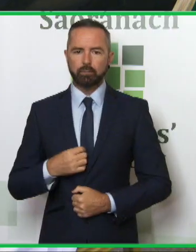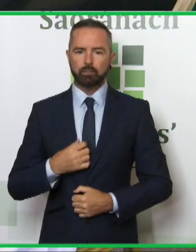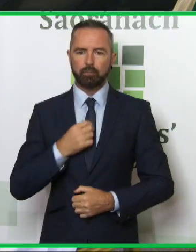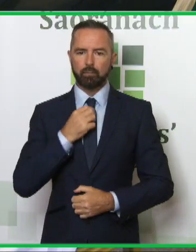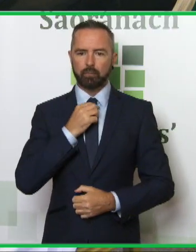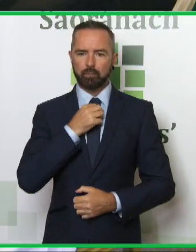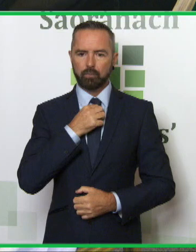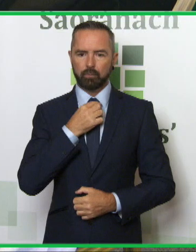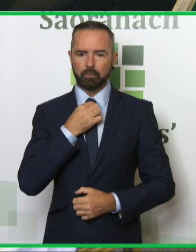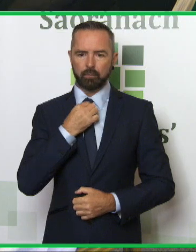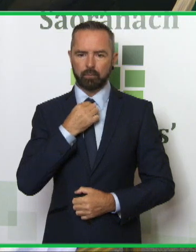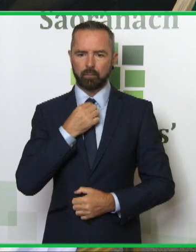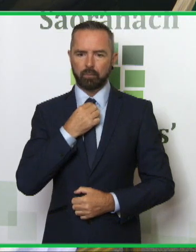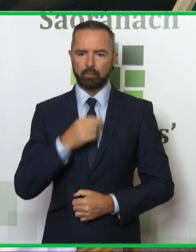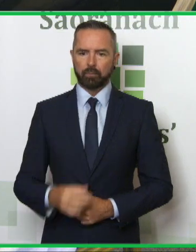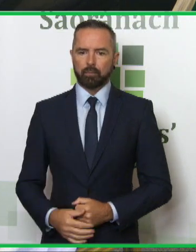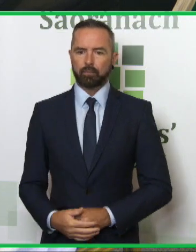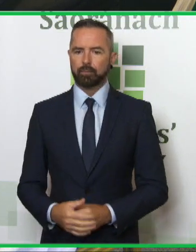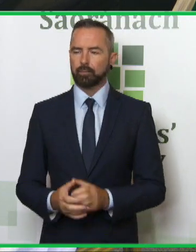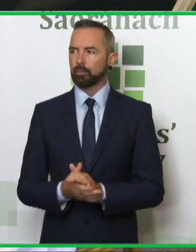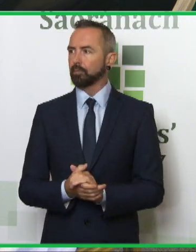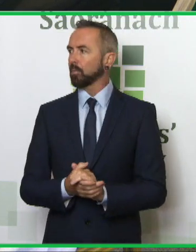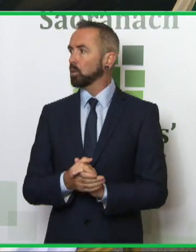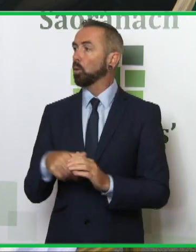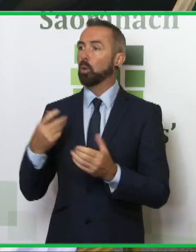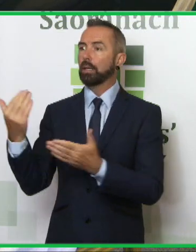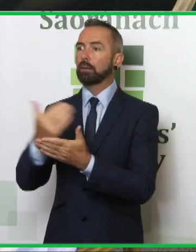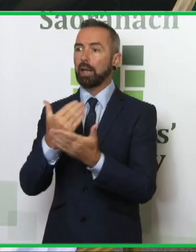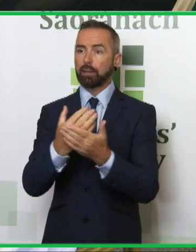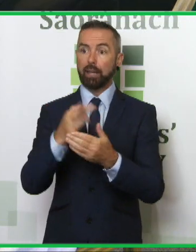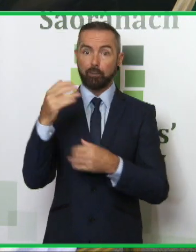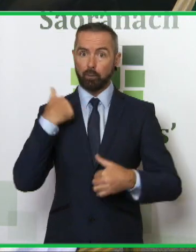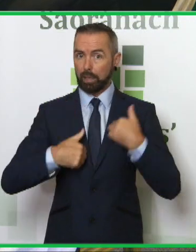collect them from the tables. We'll go into a drum on the top of the room here, and we'll draw 2